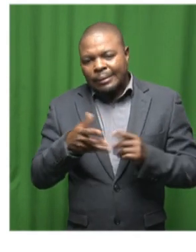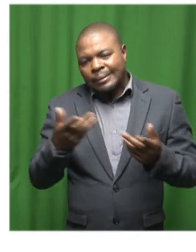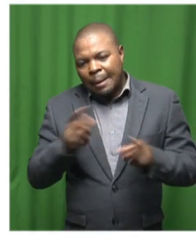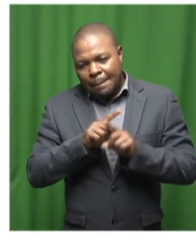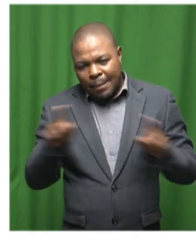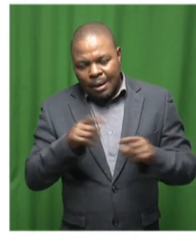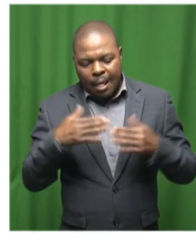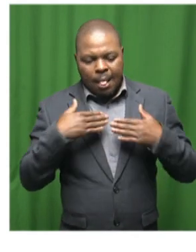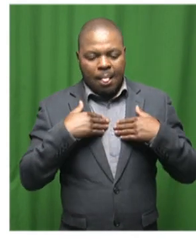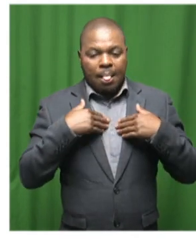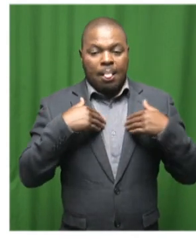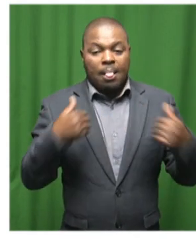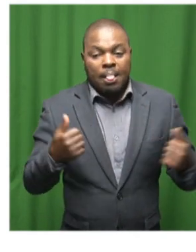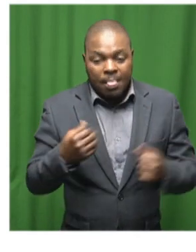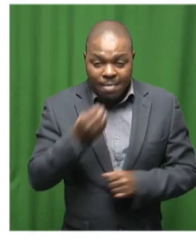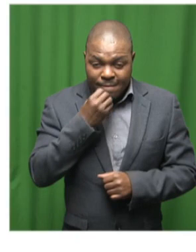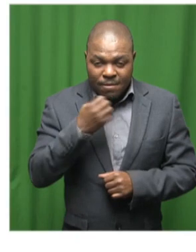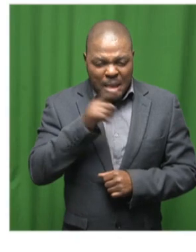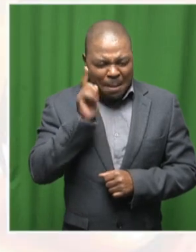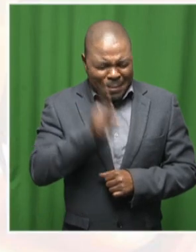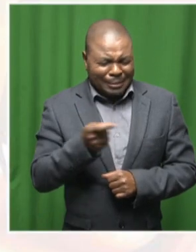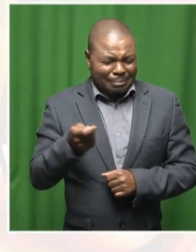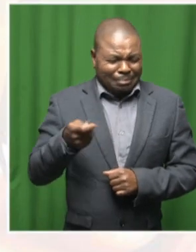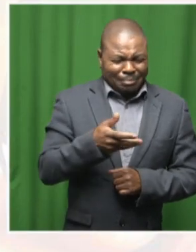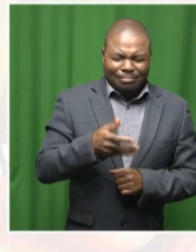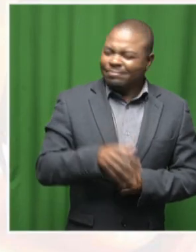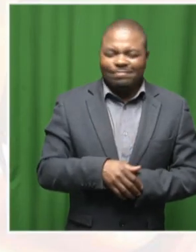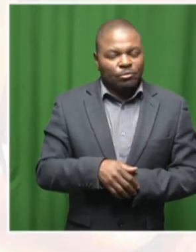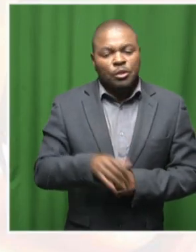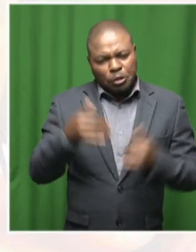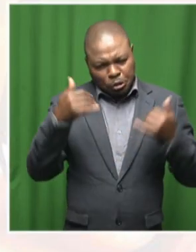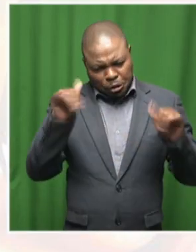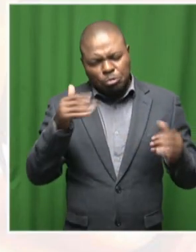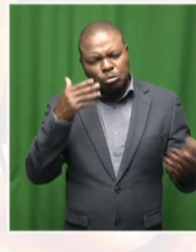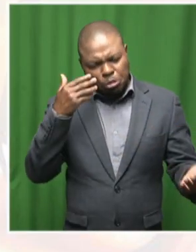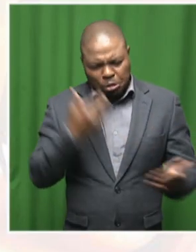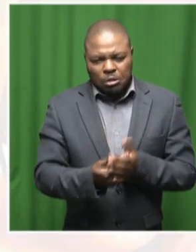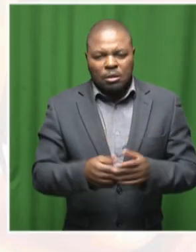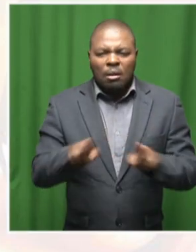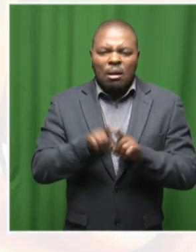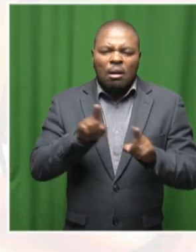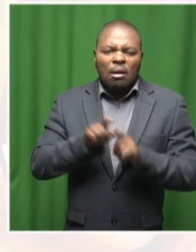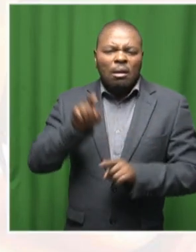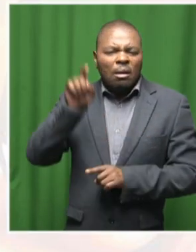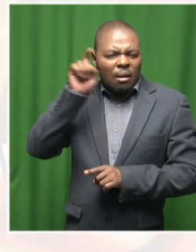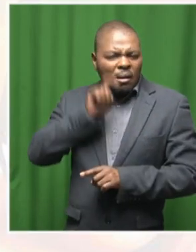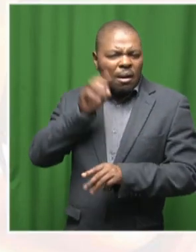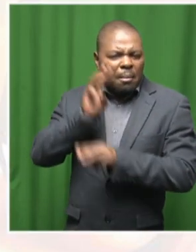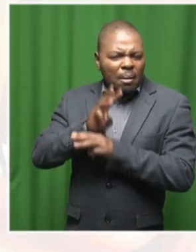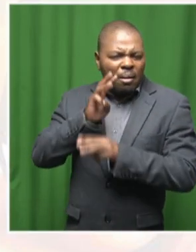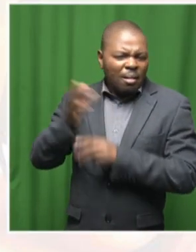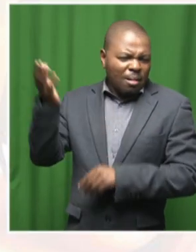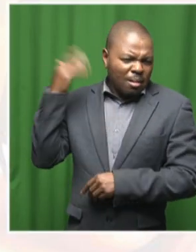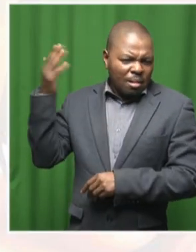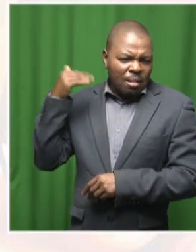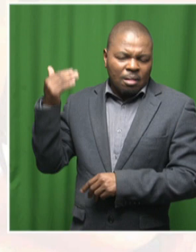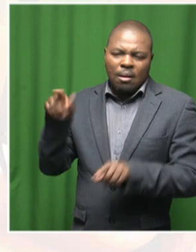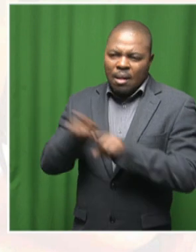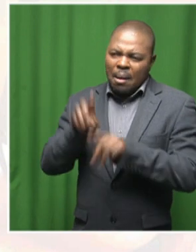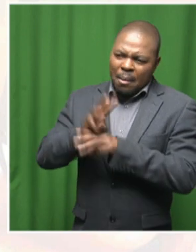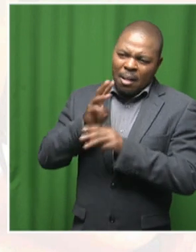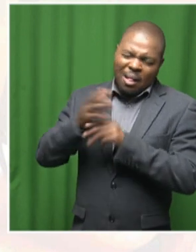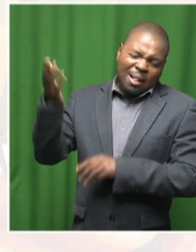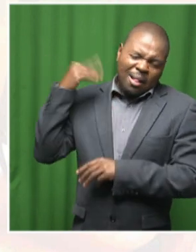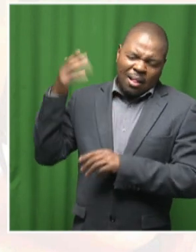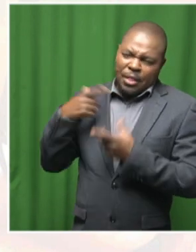But healthy eating doesn't have to be expensive. We can still make it like our grandmothers and our mothers used to do it back